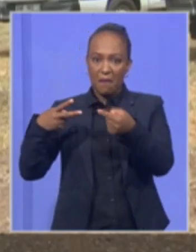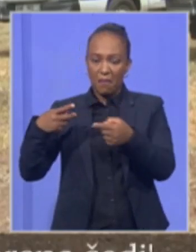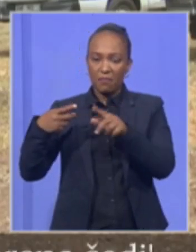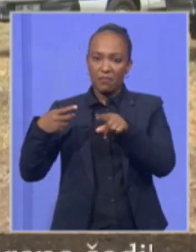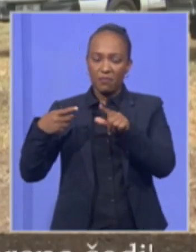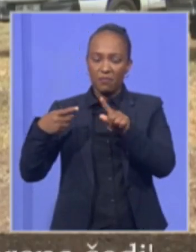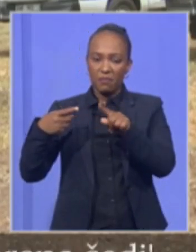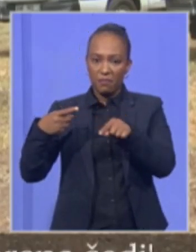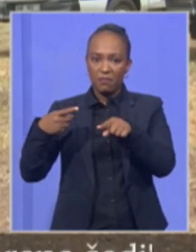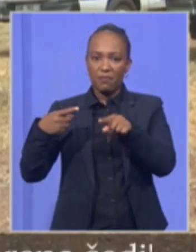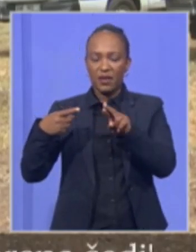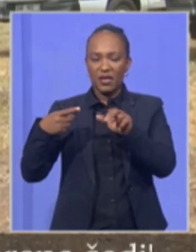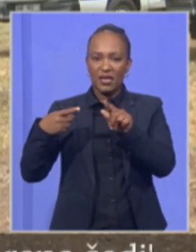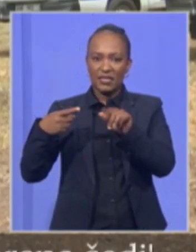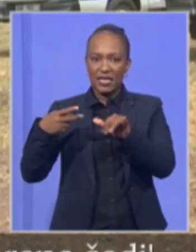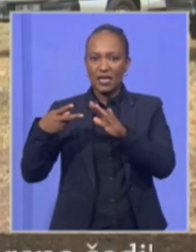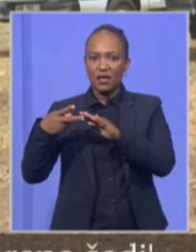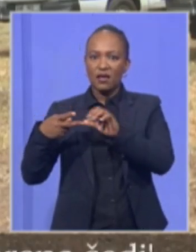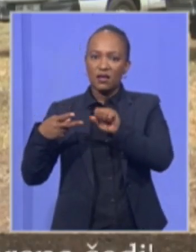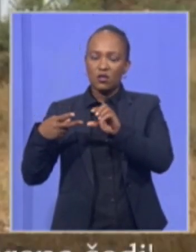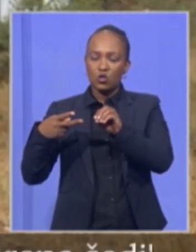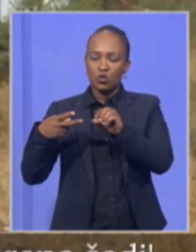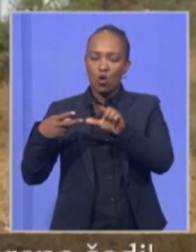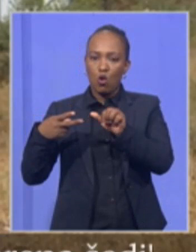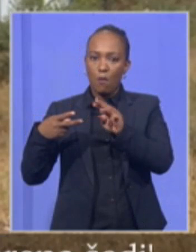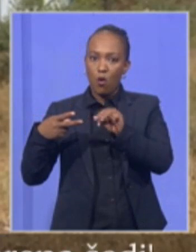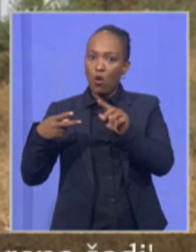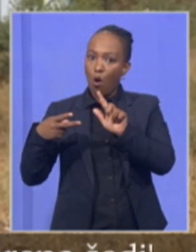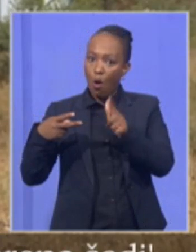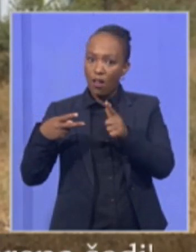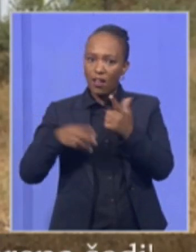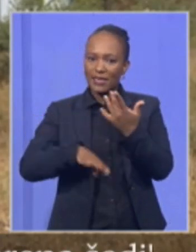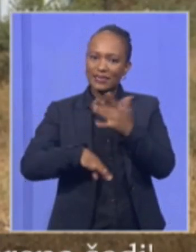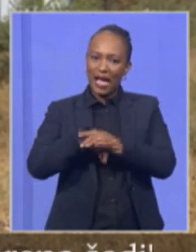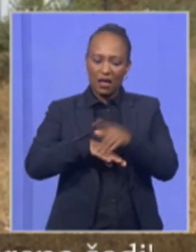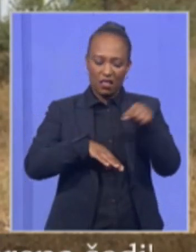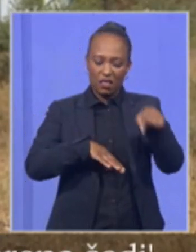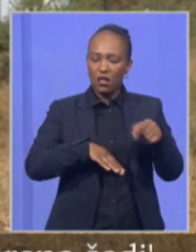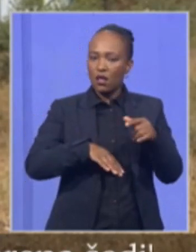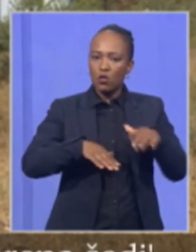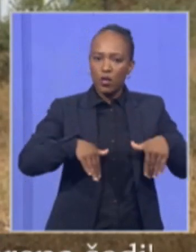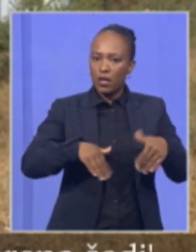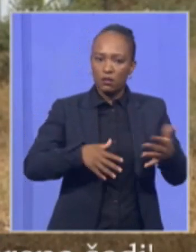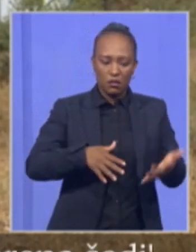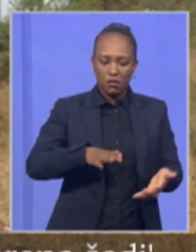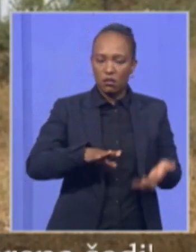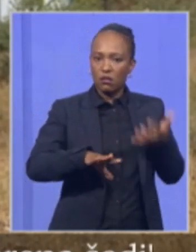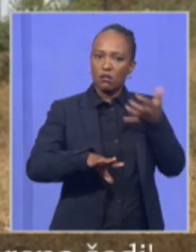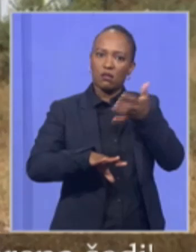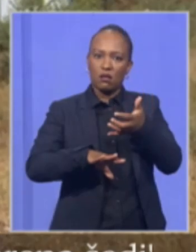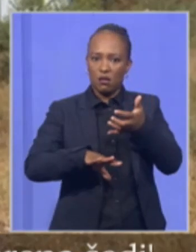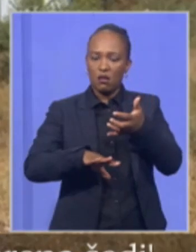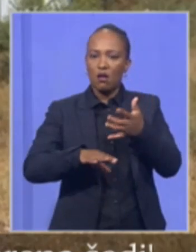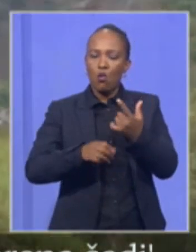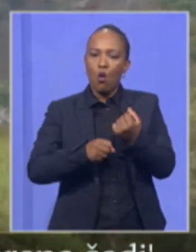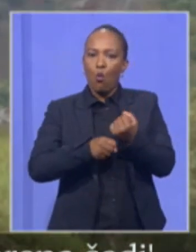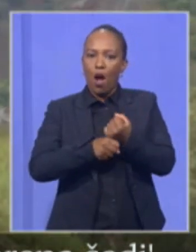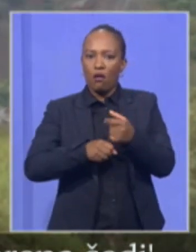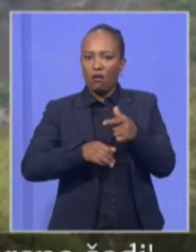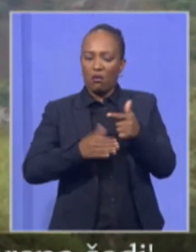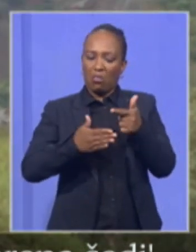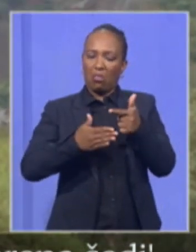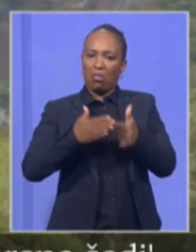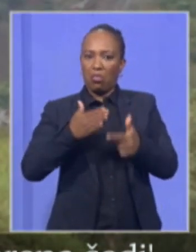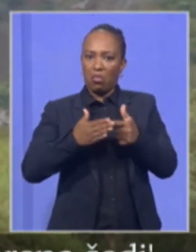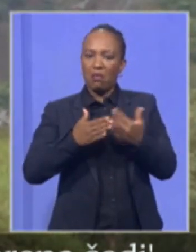Yvonne Munisi le ga bjale a se a ntšhwa ba be ba šomela ka ngwakwaneng wa go dirwa ka tšhipi nakong ya ge moepo o phutlhama ngwageng